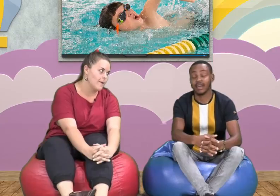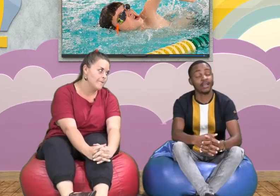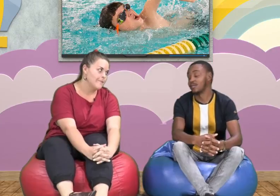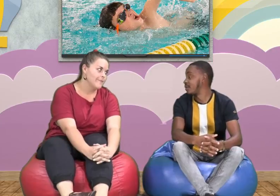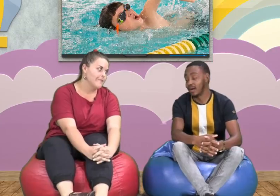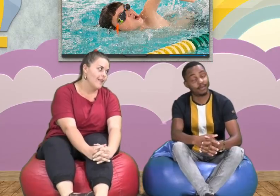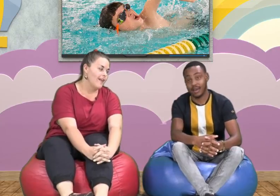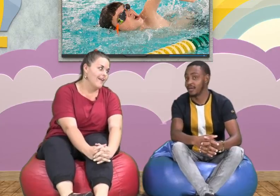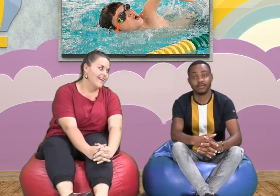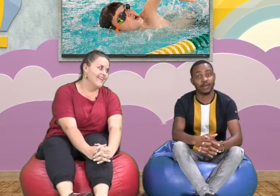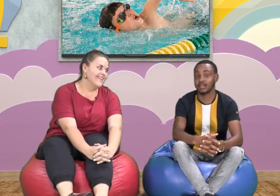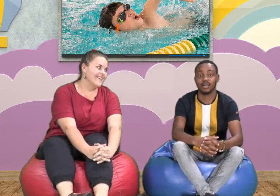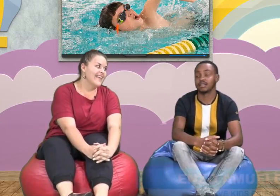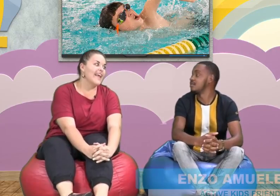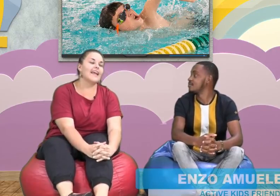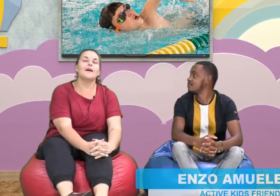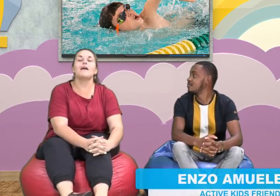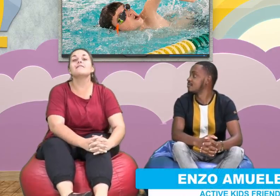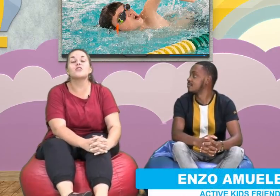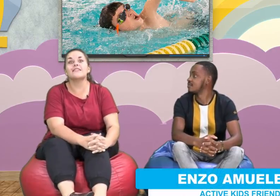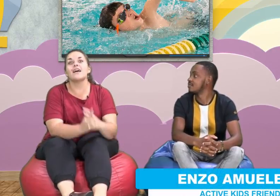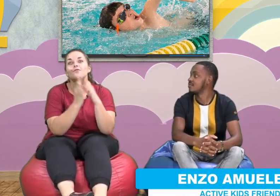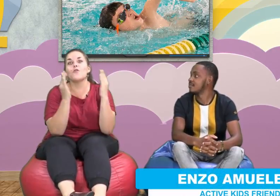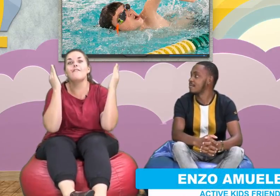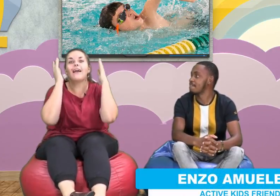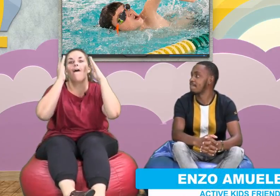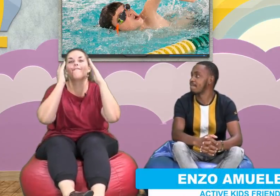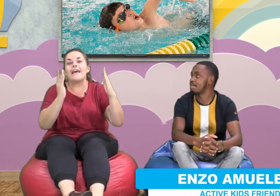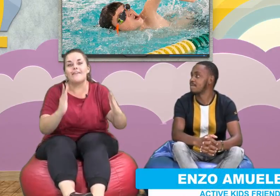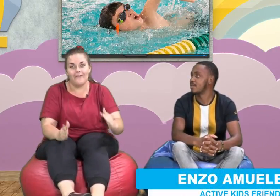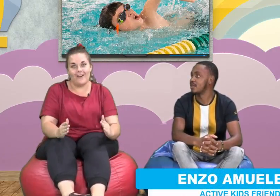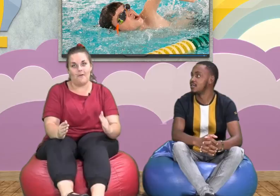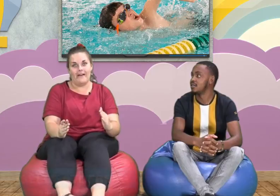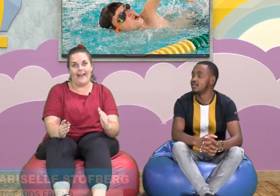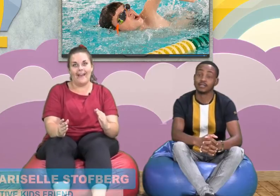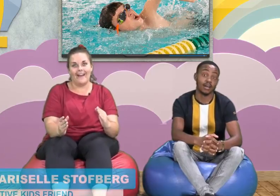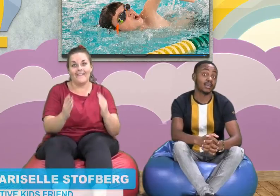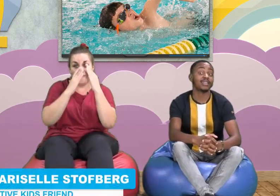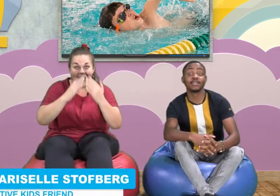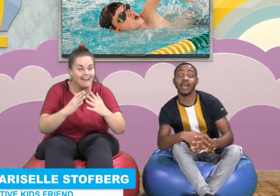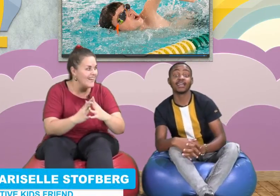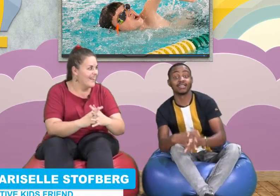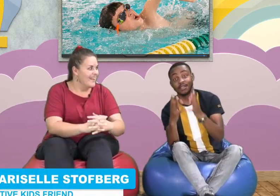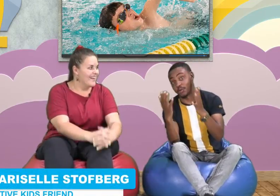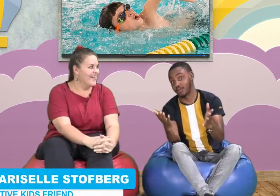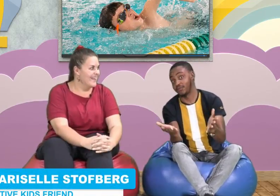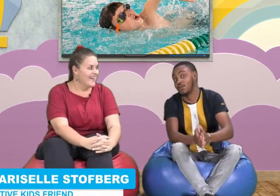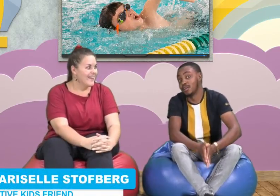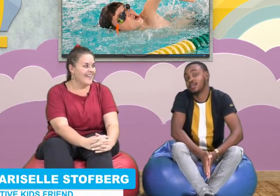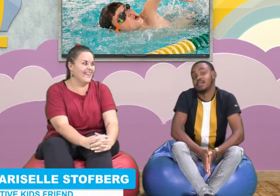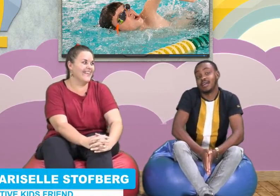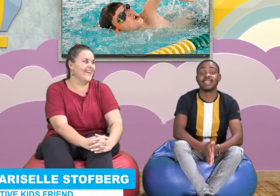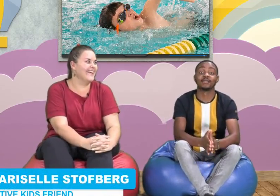gehad. Ek het ook baie pret gehad. En Enzo het gesê hy sal volgende week weer vir julle kom kuier. Ek sal sien hoe ek